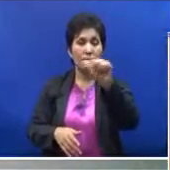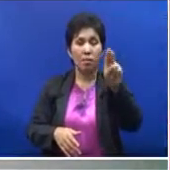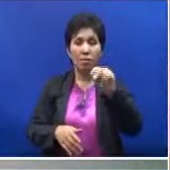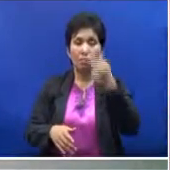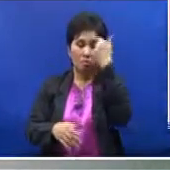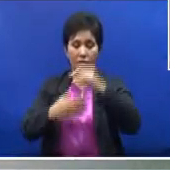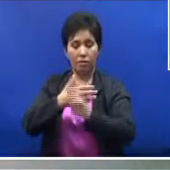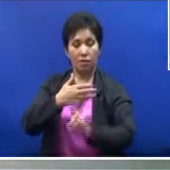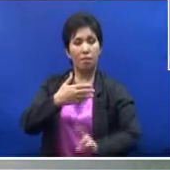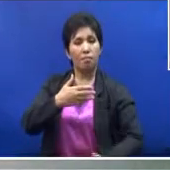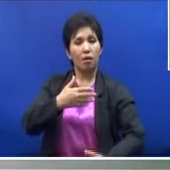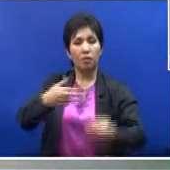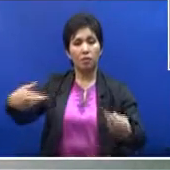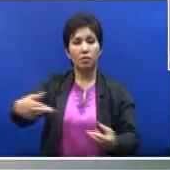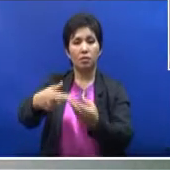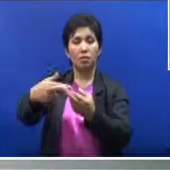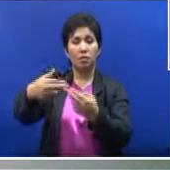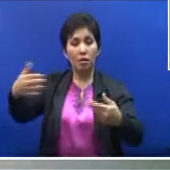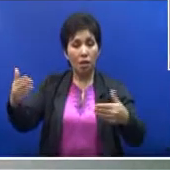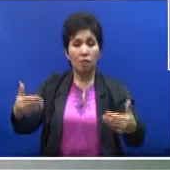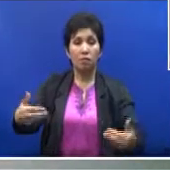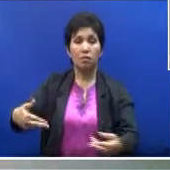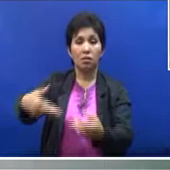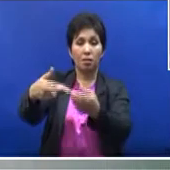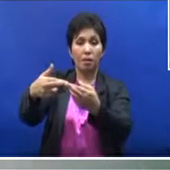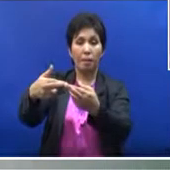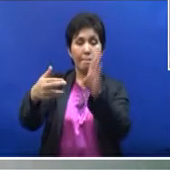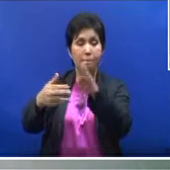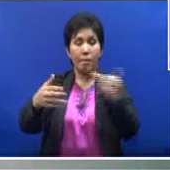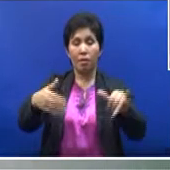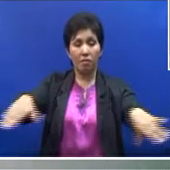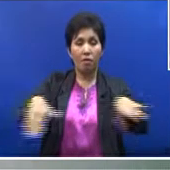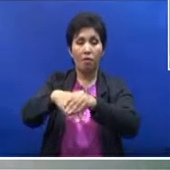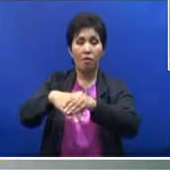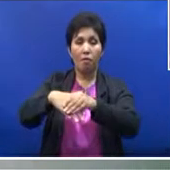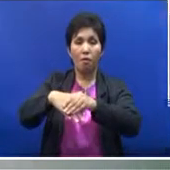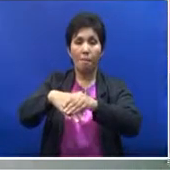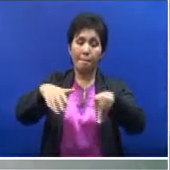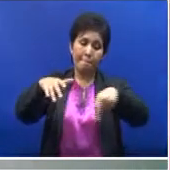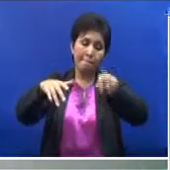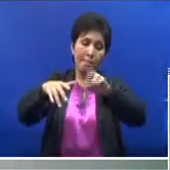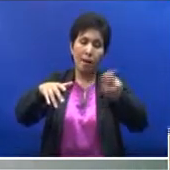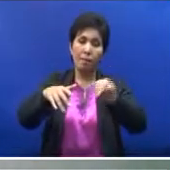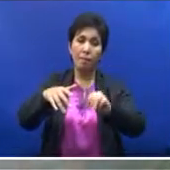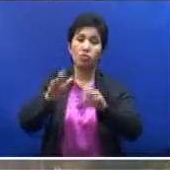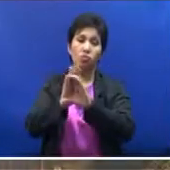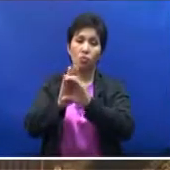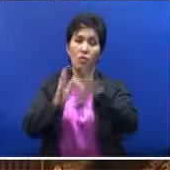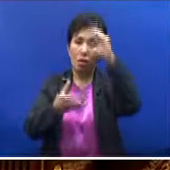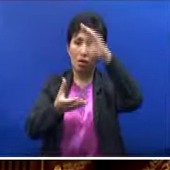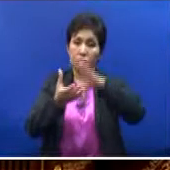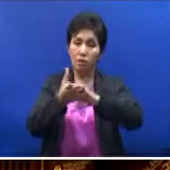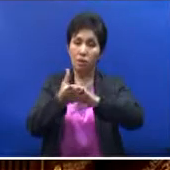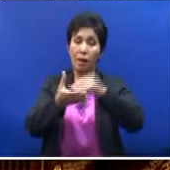relationship. Those who are related to us by marriage are our affinal relatives. Okay, for example, husband, okay,